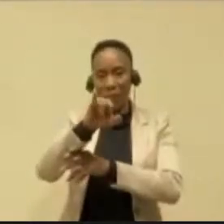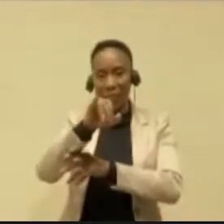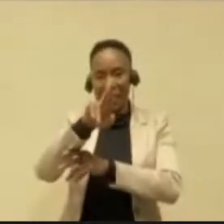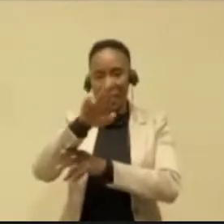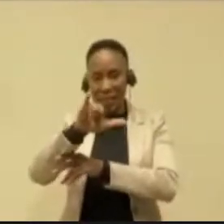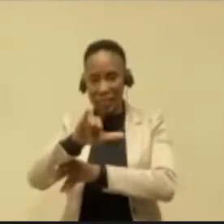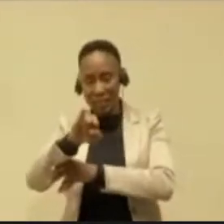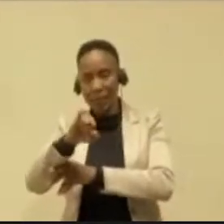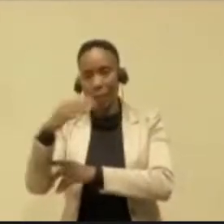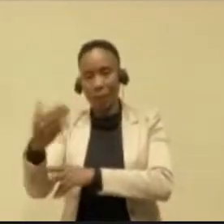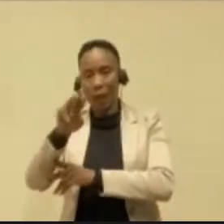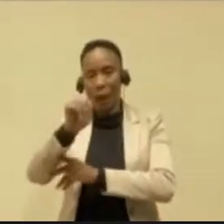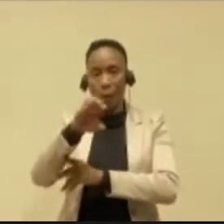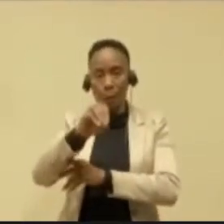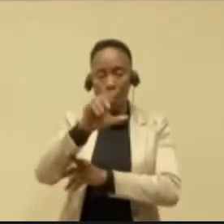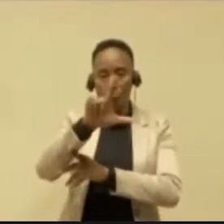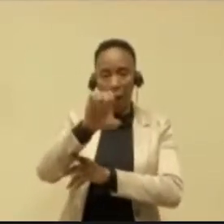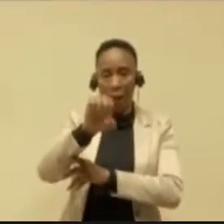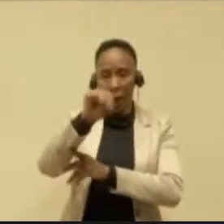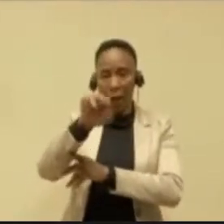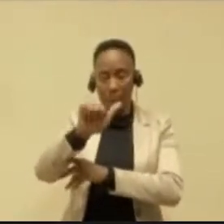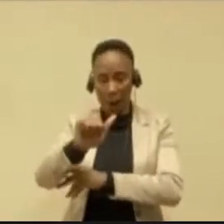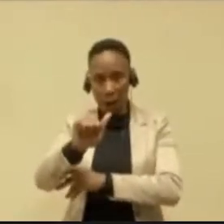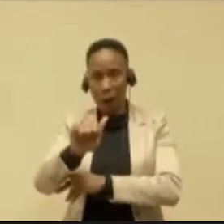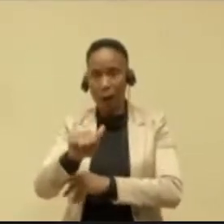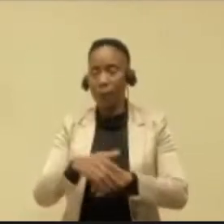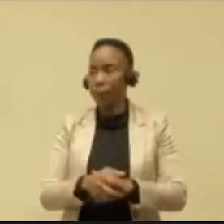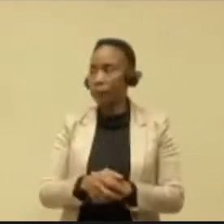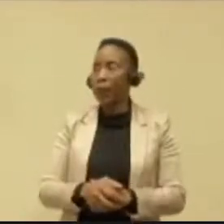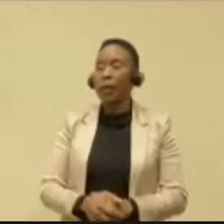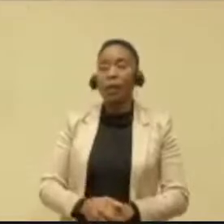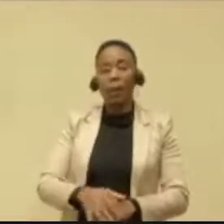a counsellor the platform is yours